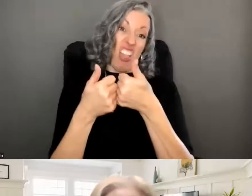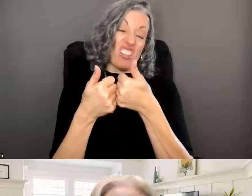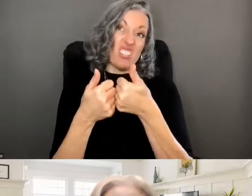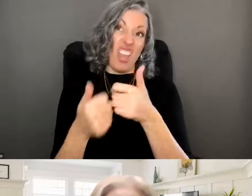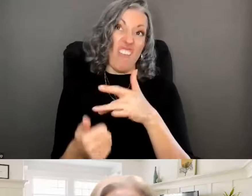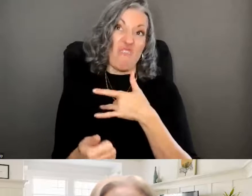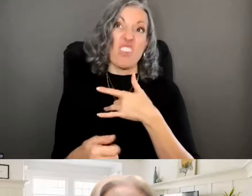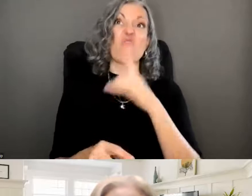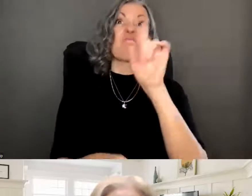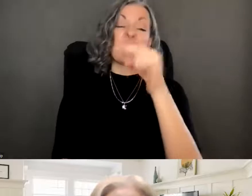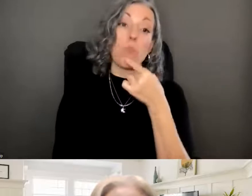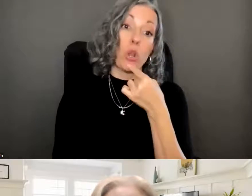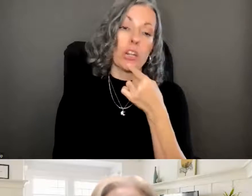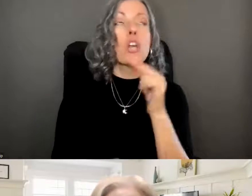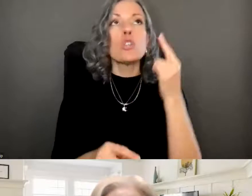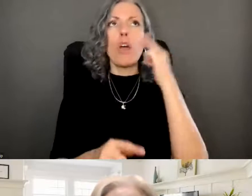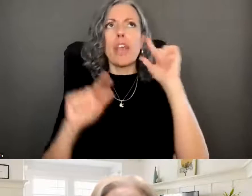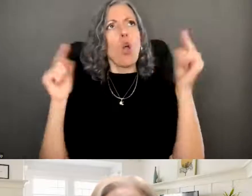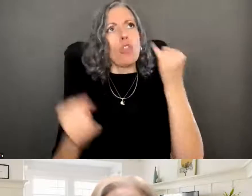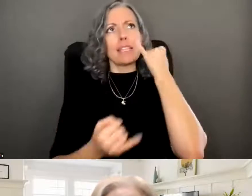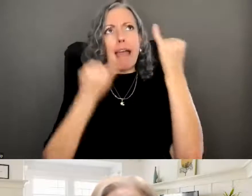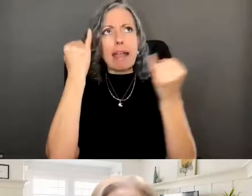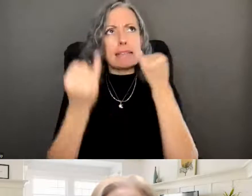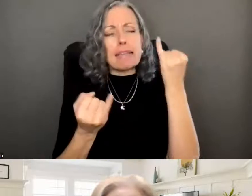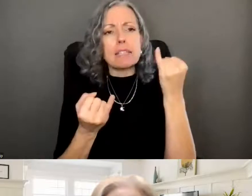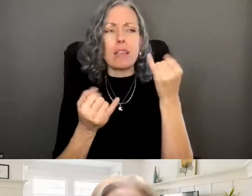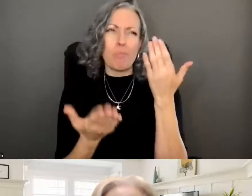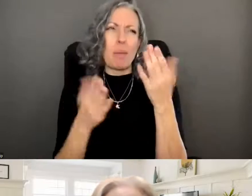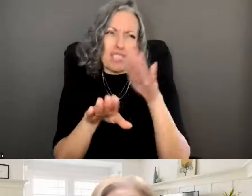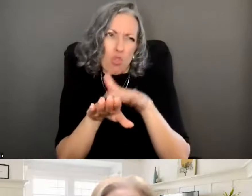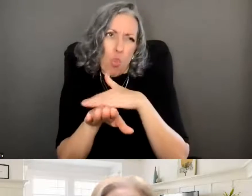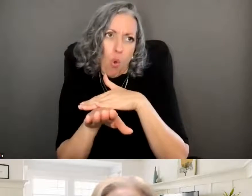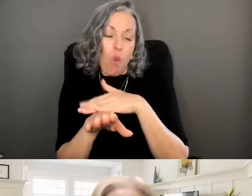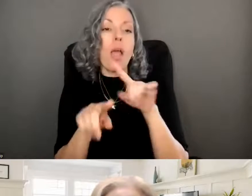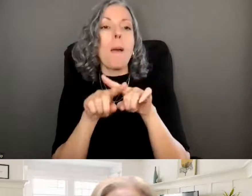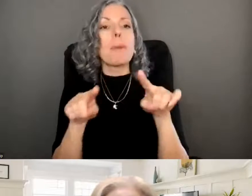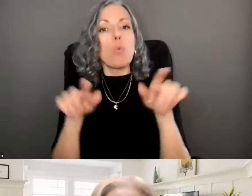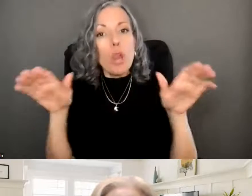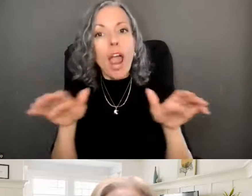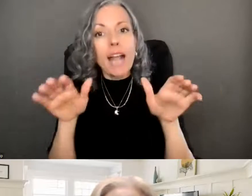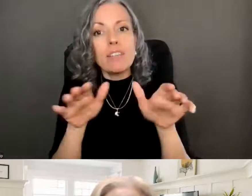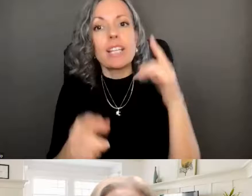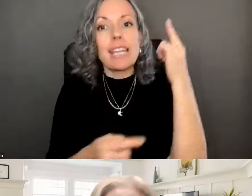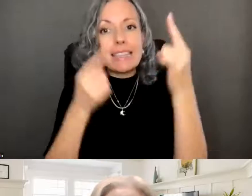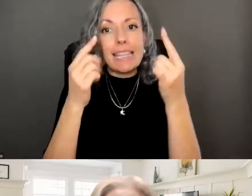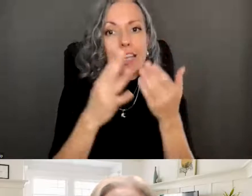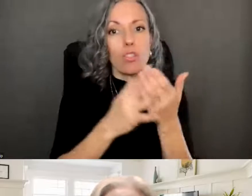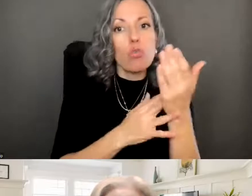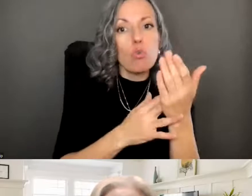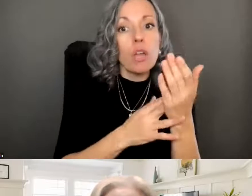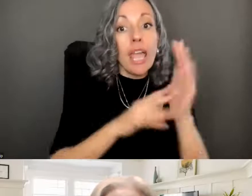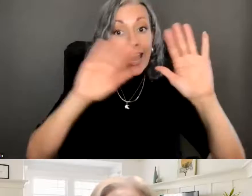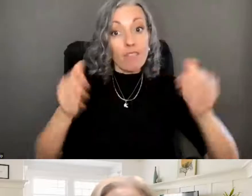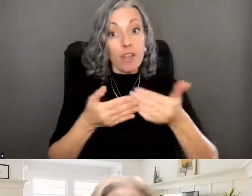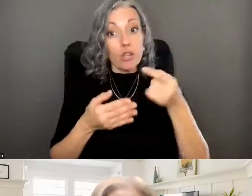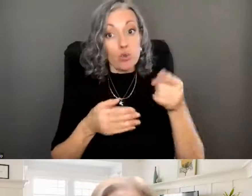think all of these ideas are moving, albeit slowly, but we are actively thinking through them and invite you